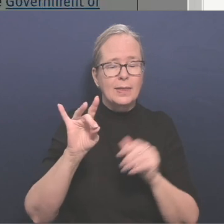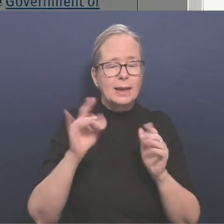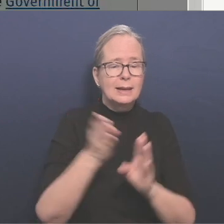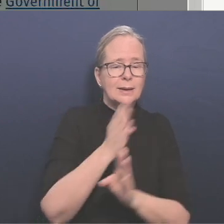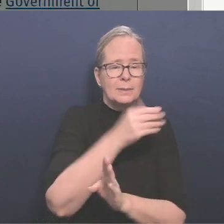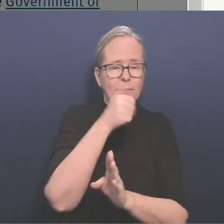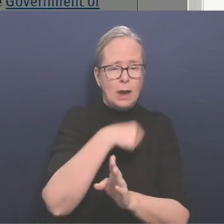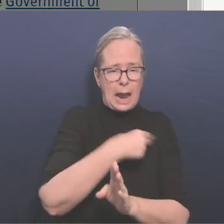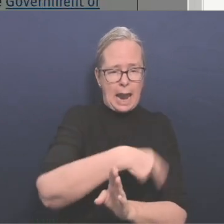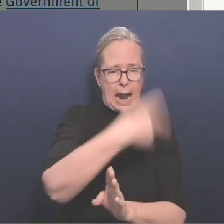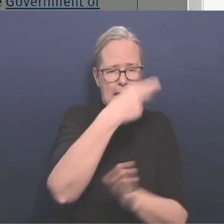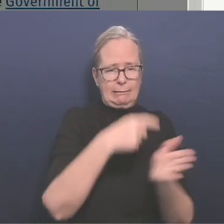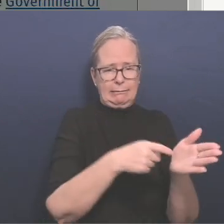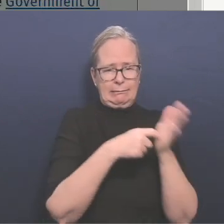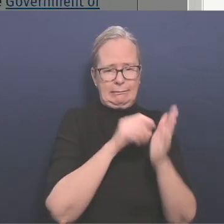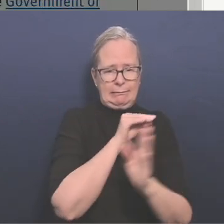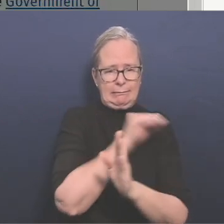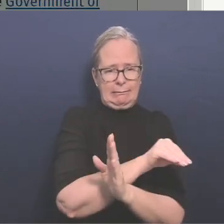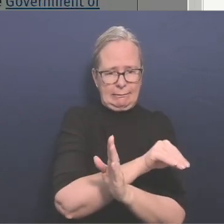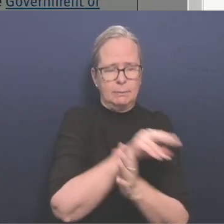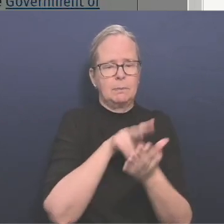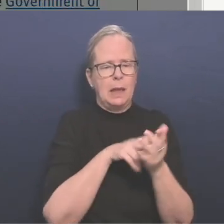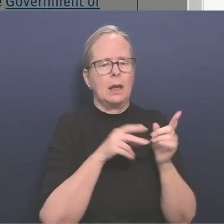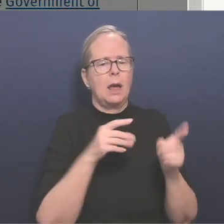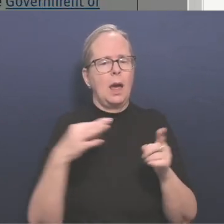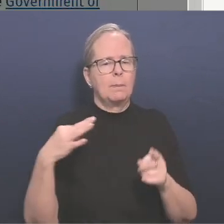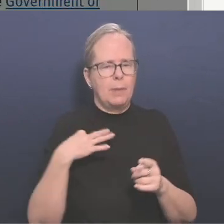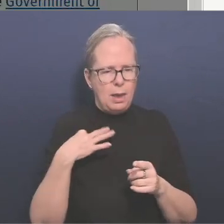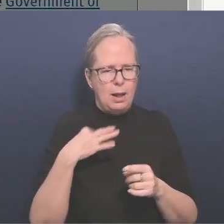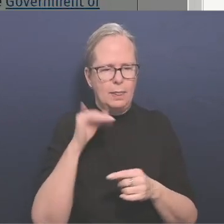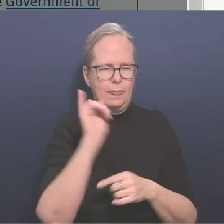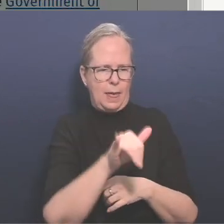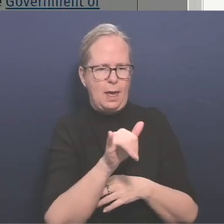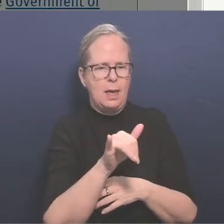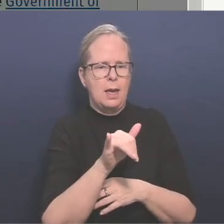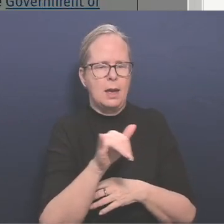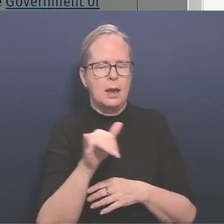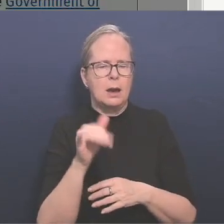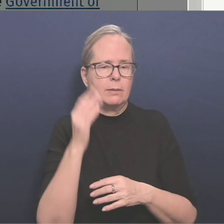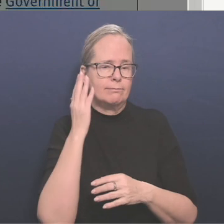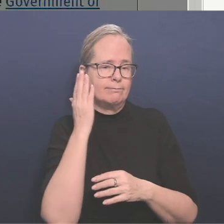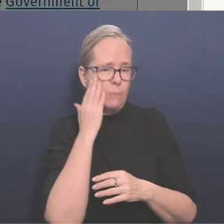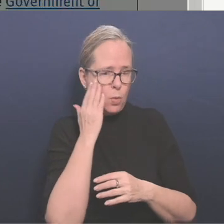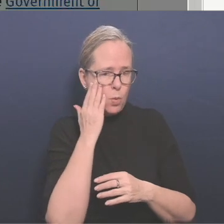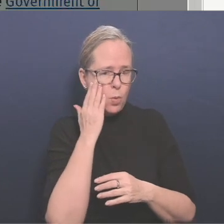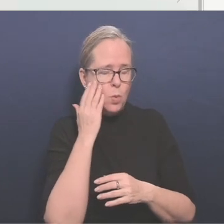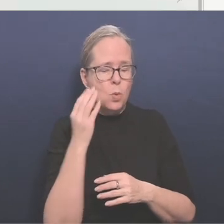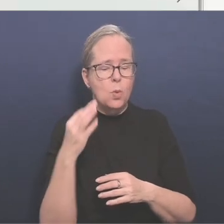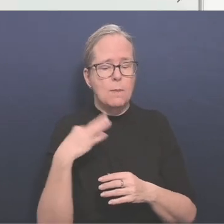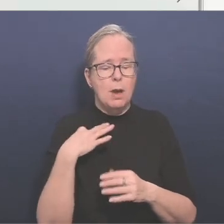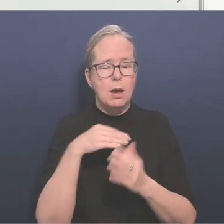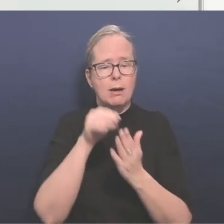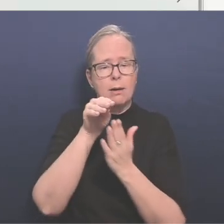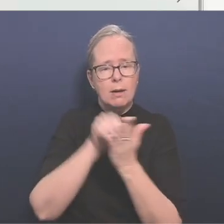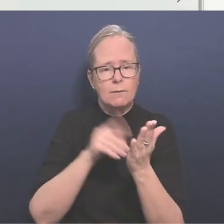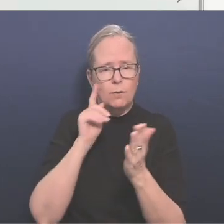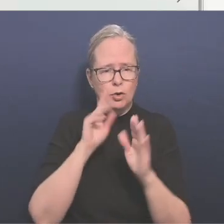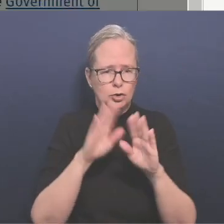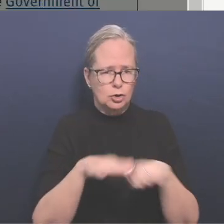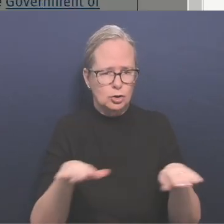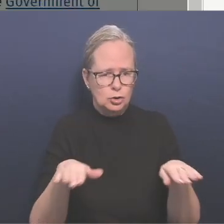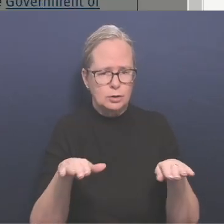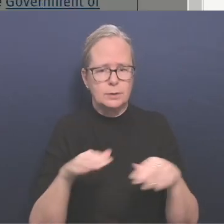this ULR. So what you do, you copy it, you copy the ULR. Let me do that. Copy,